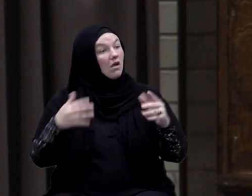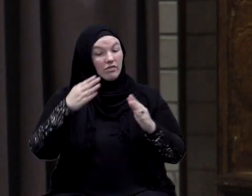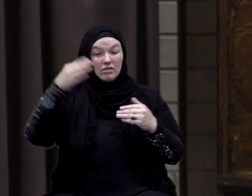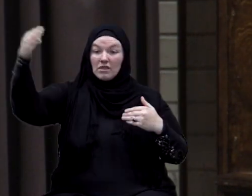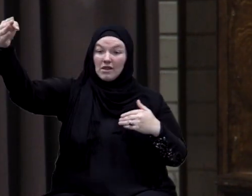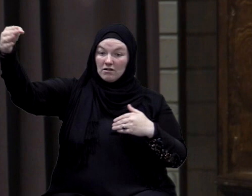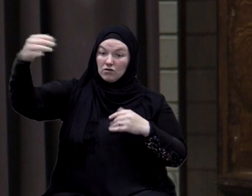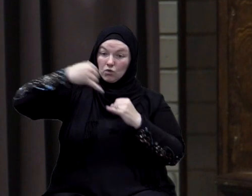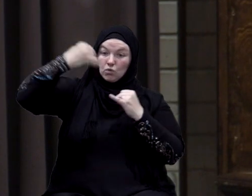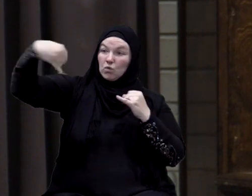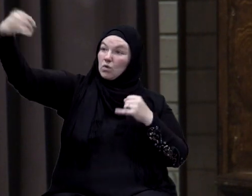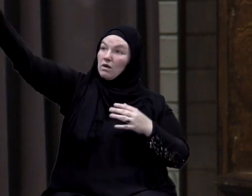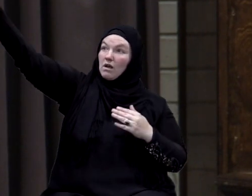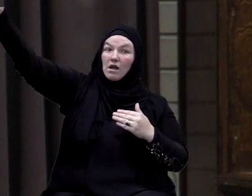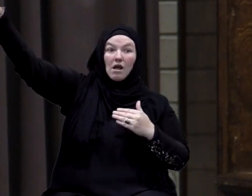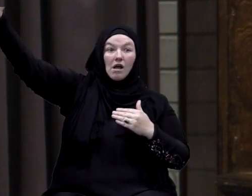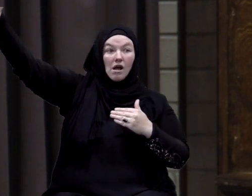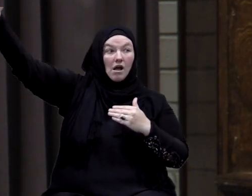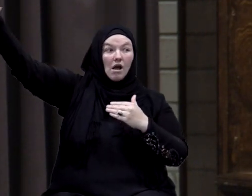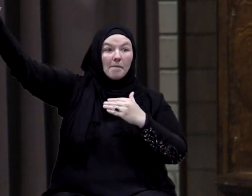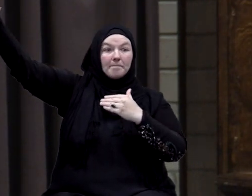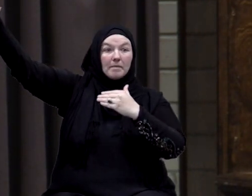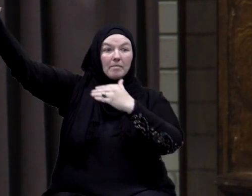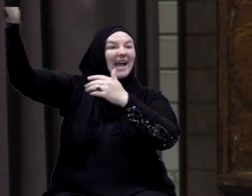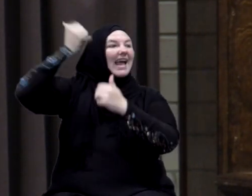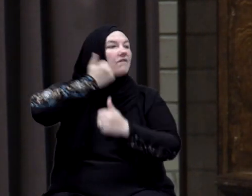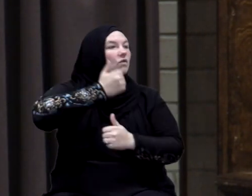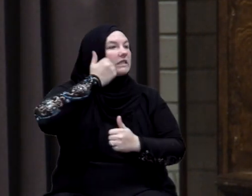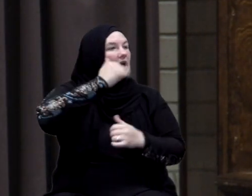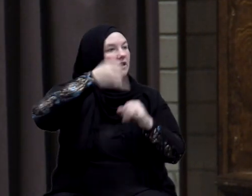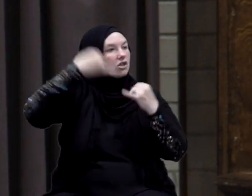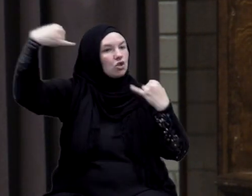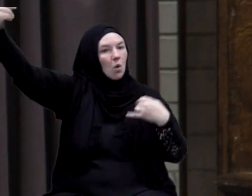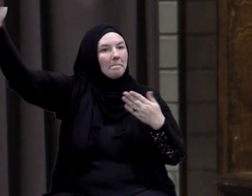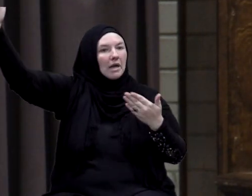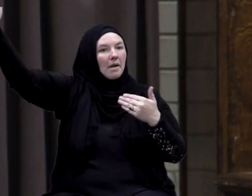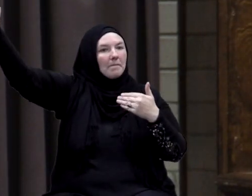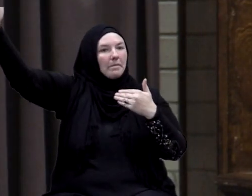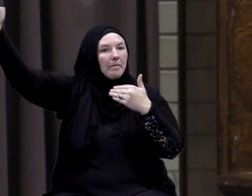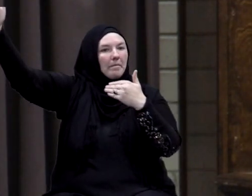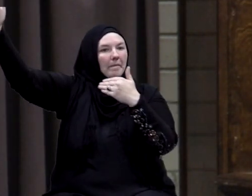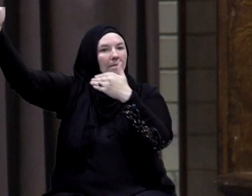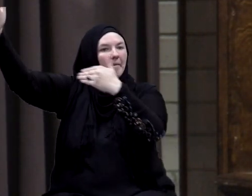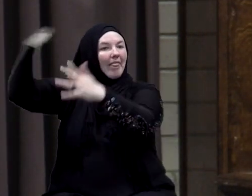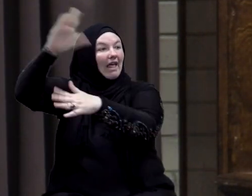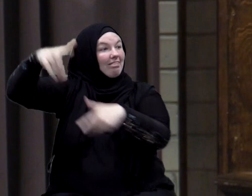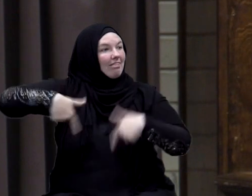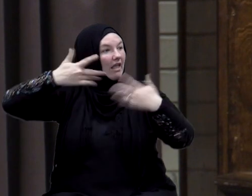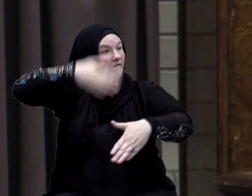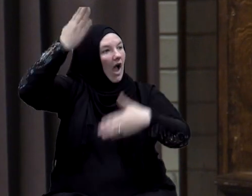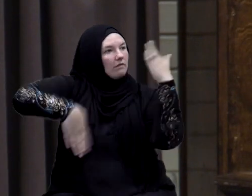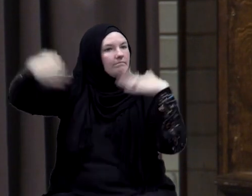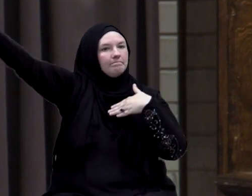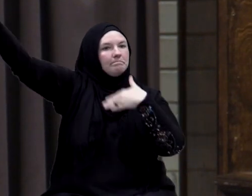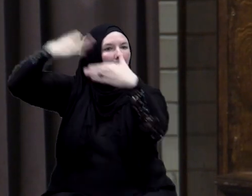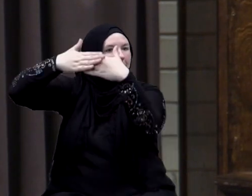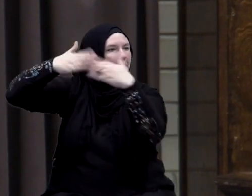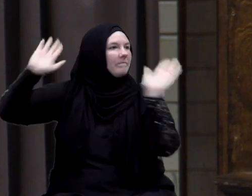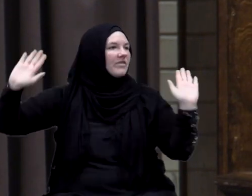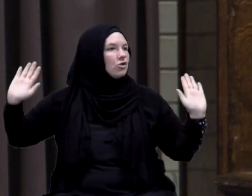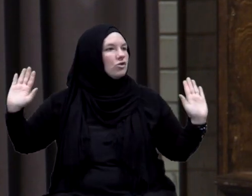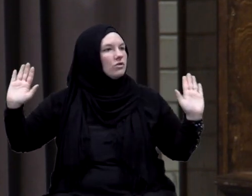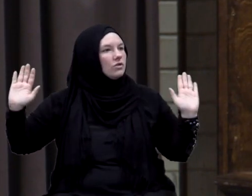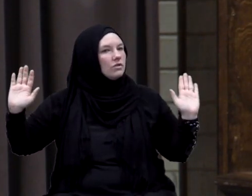and shorter and shorter every single day until it's finished. And then where do we